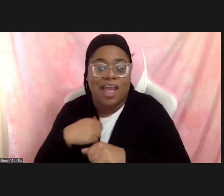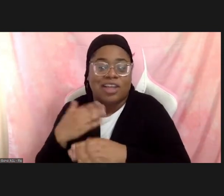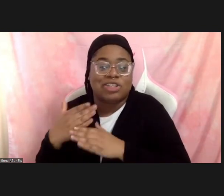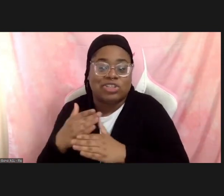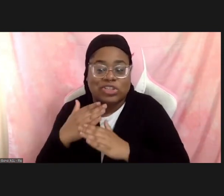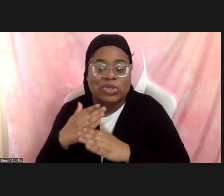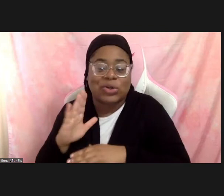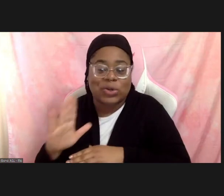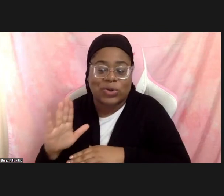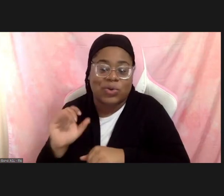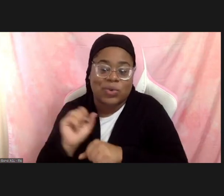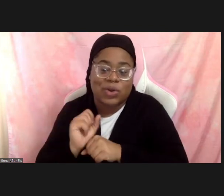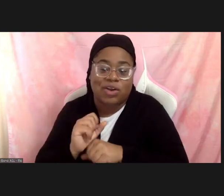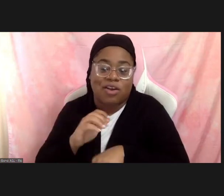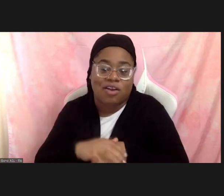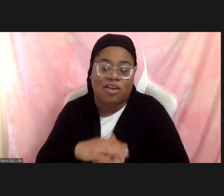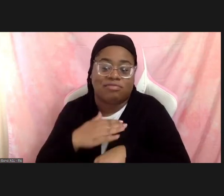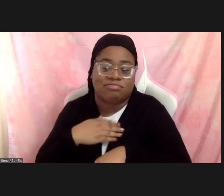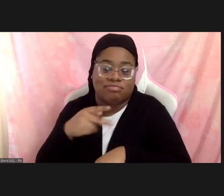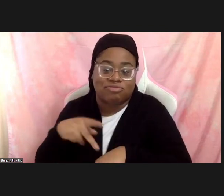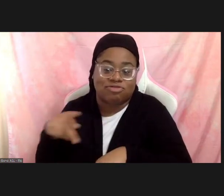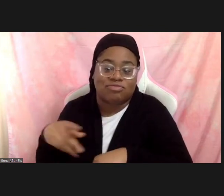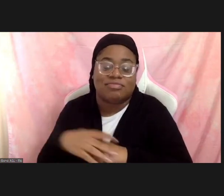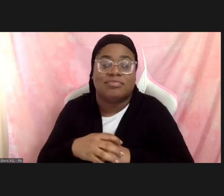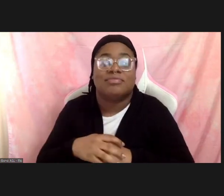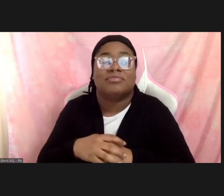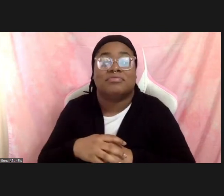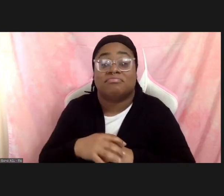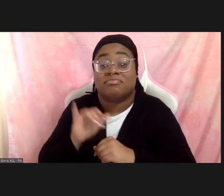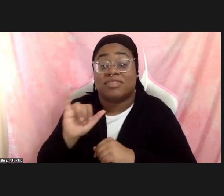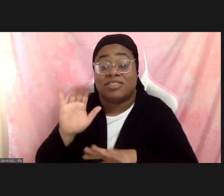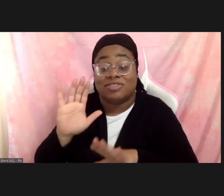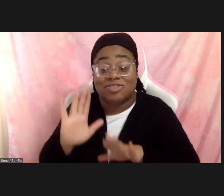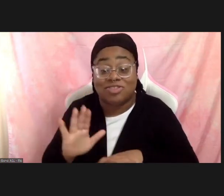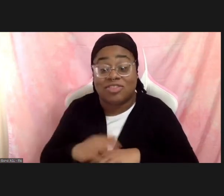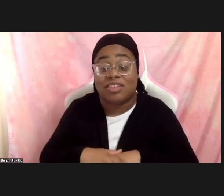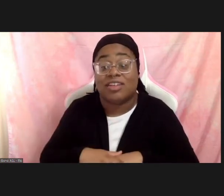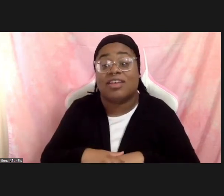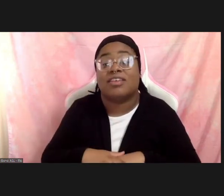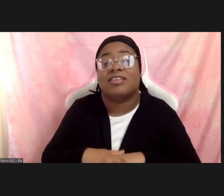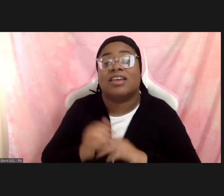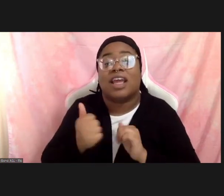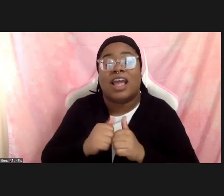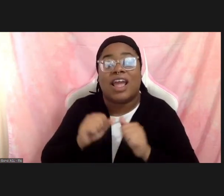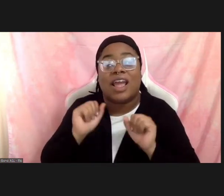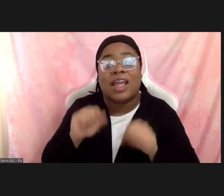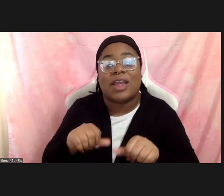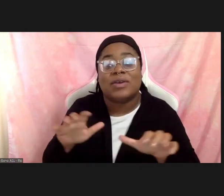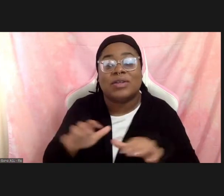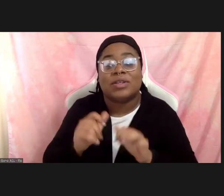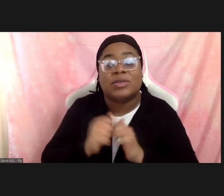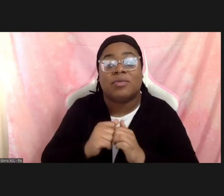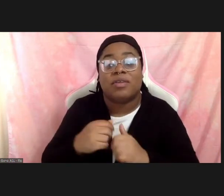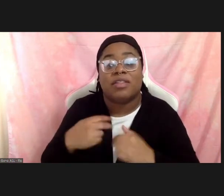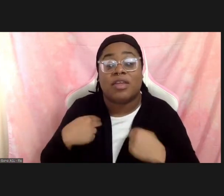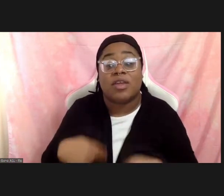too. That was great. Curious how we can do this with human voice.